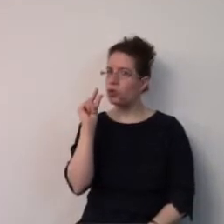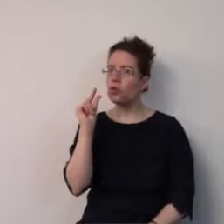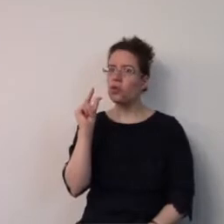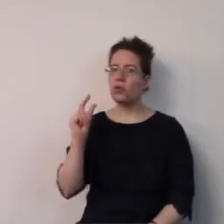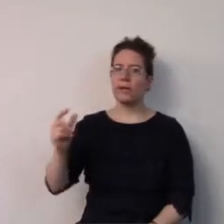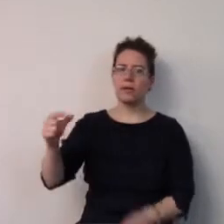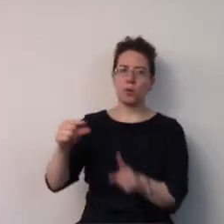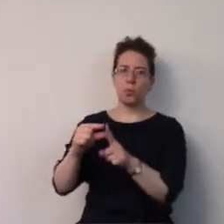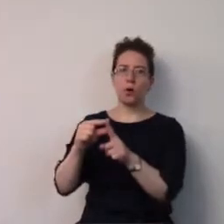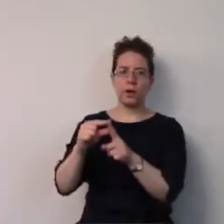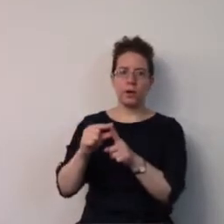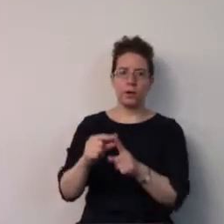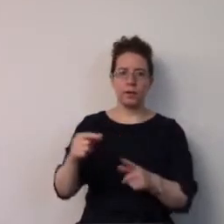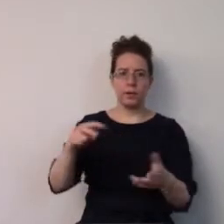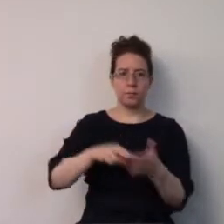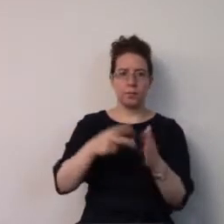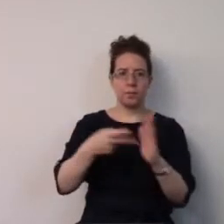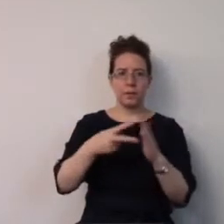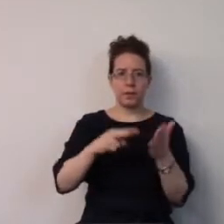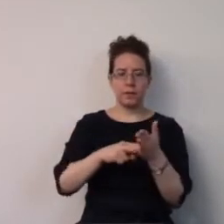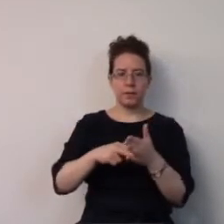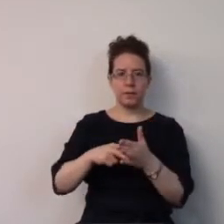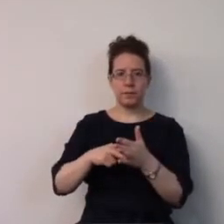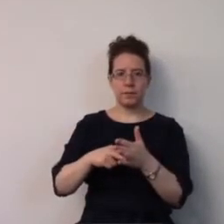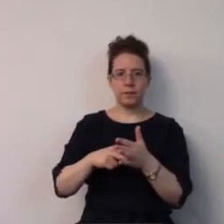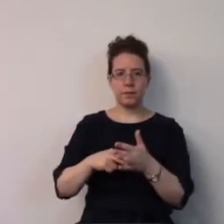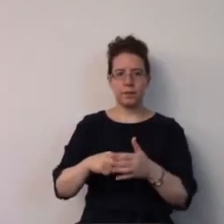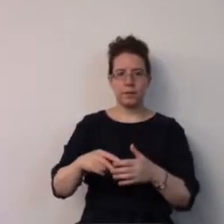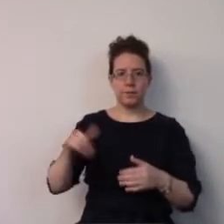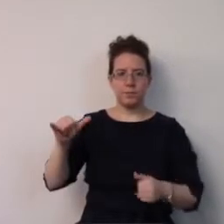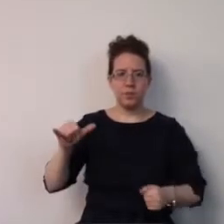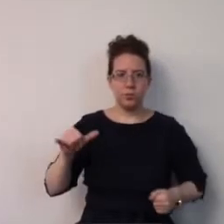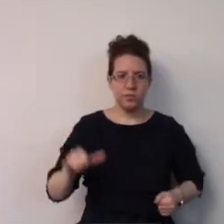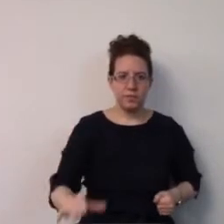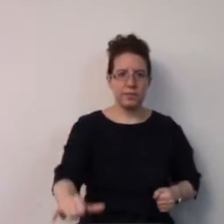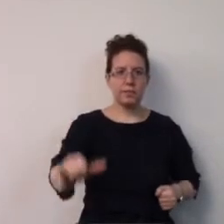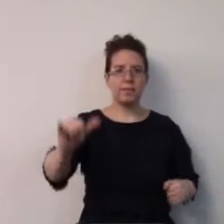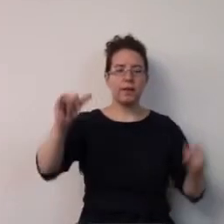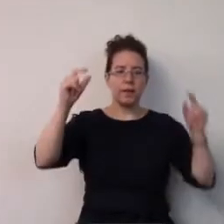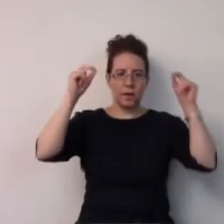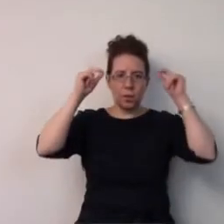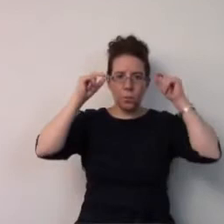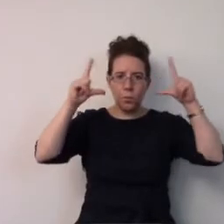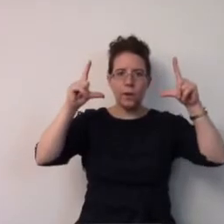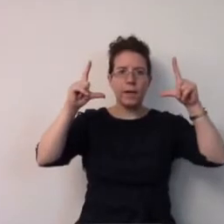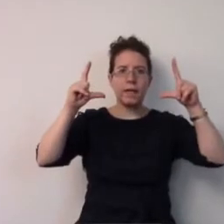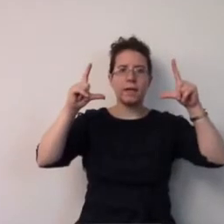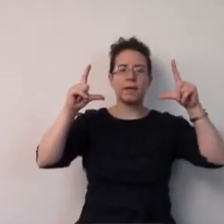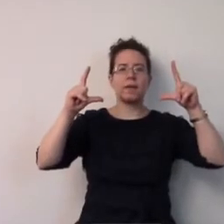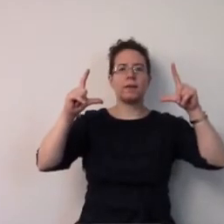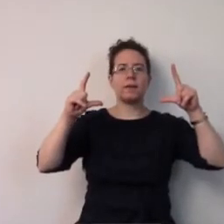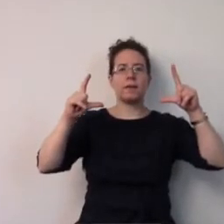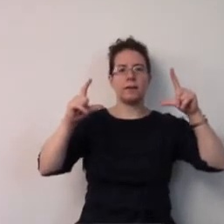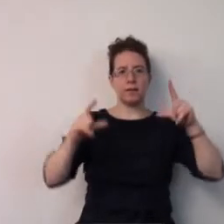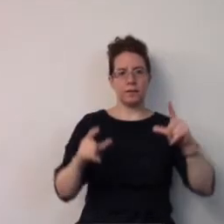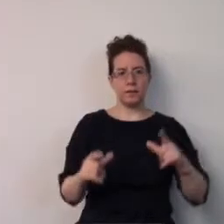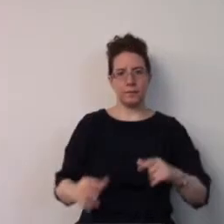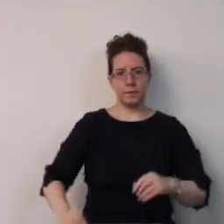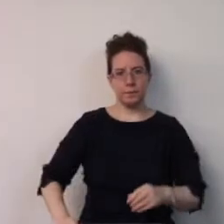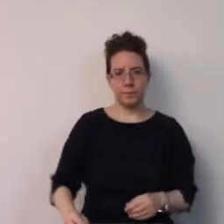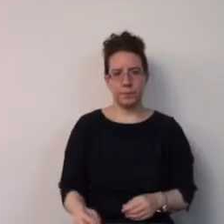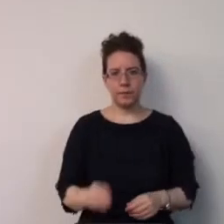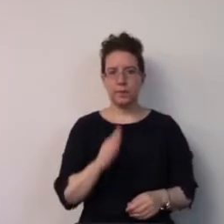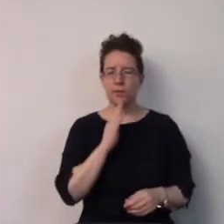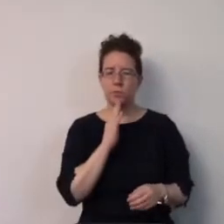or figuratively, to be vigilant, to wake, to be watchful. Amen. This is,